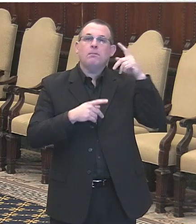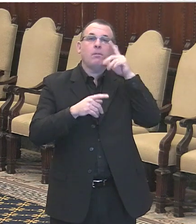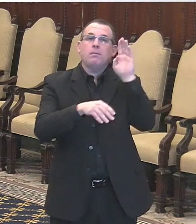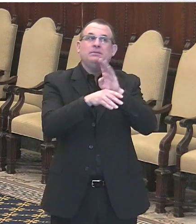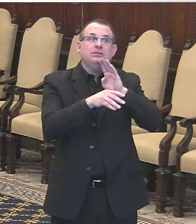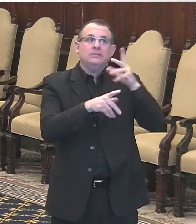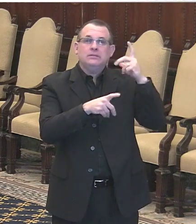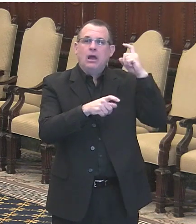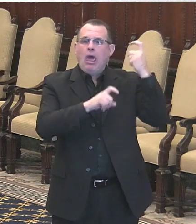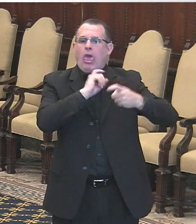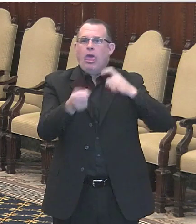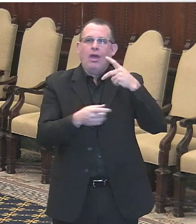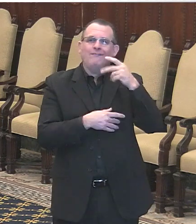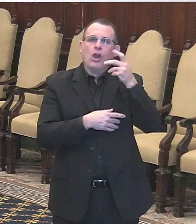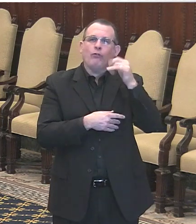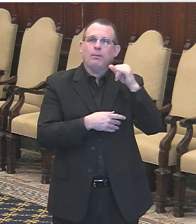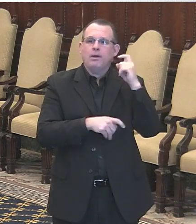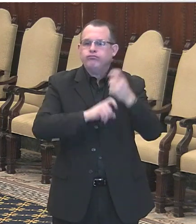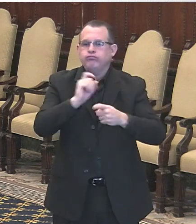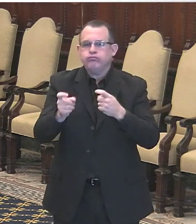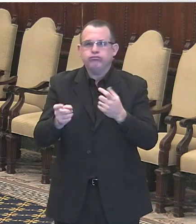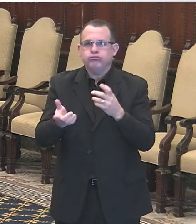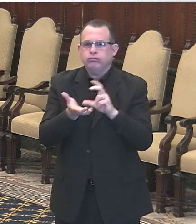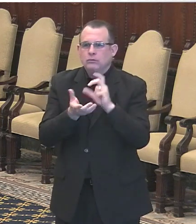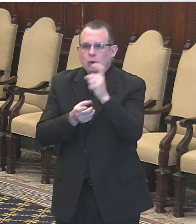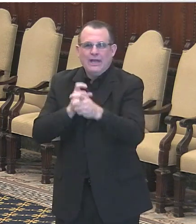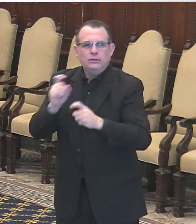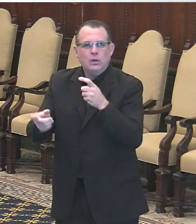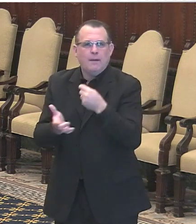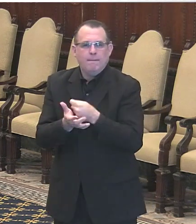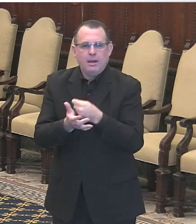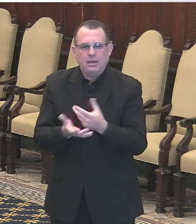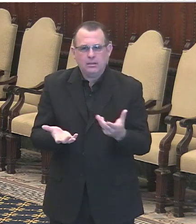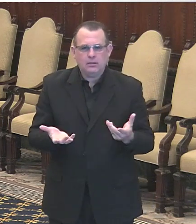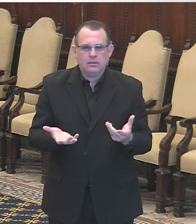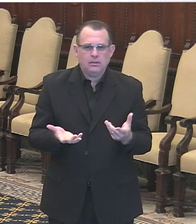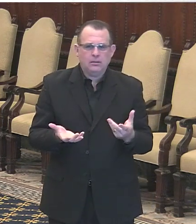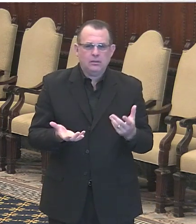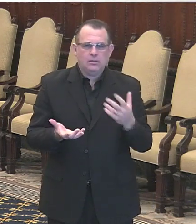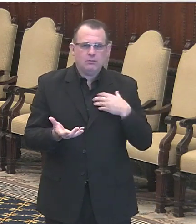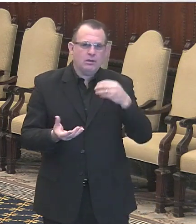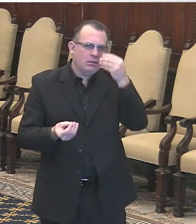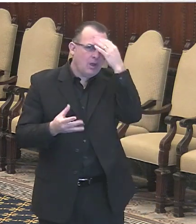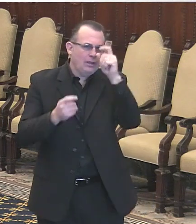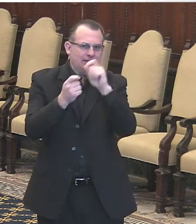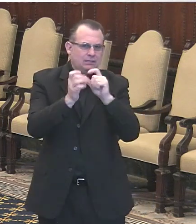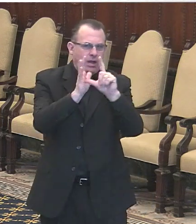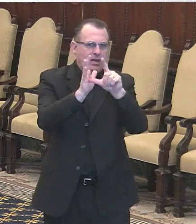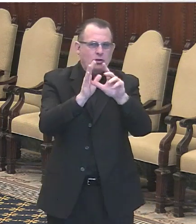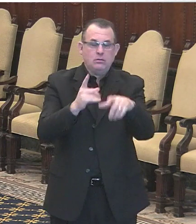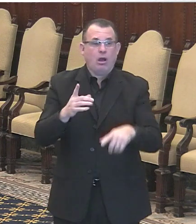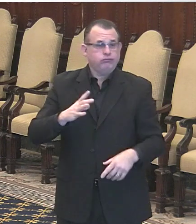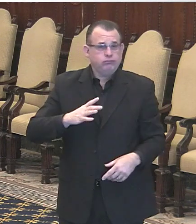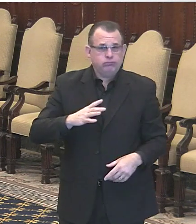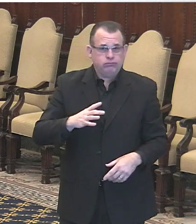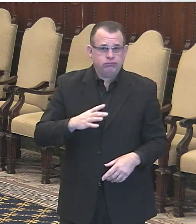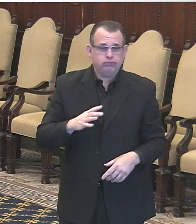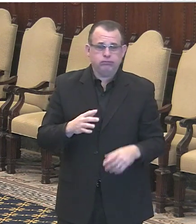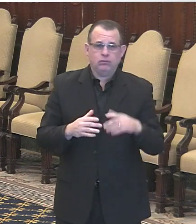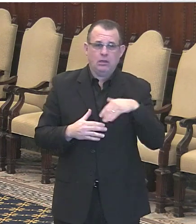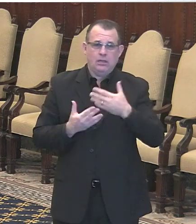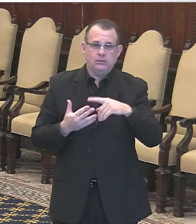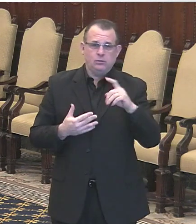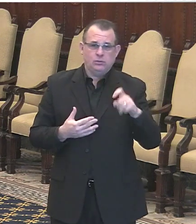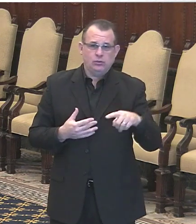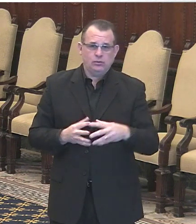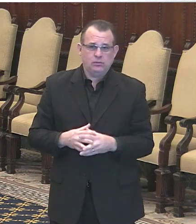No, I think that's right, and certainly, Kennedy, we can get back with additional detail as well. Absolutely. And my second question was, is there any